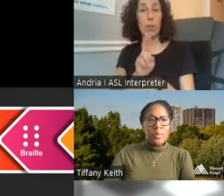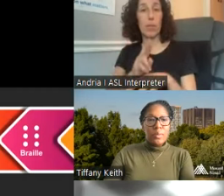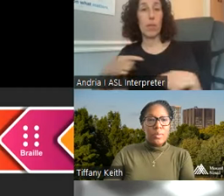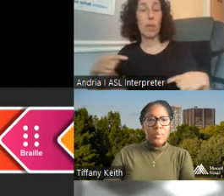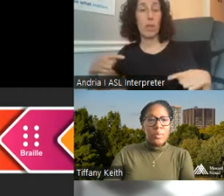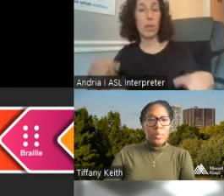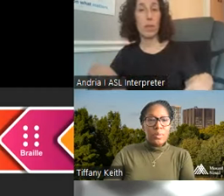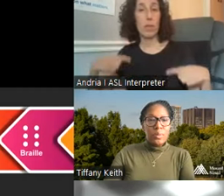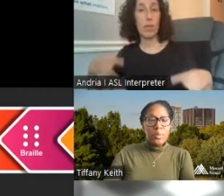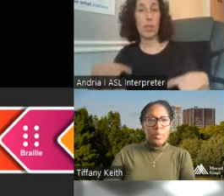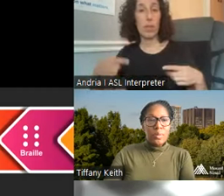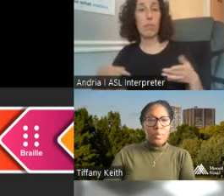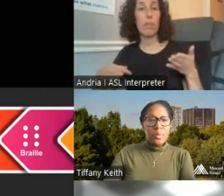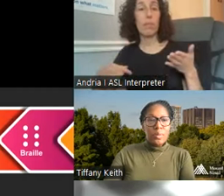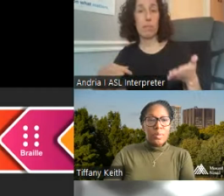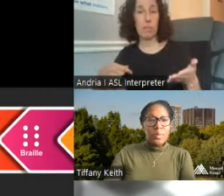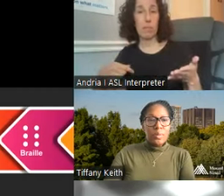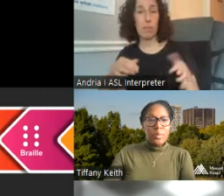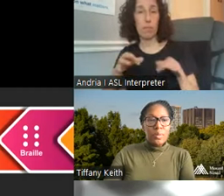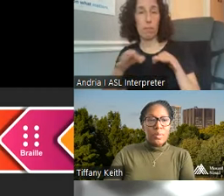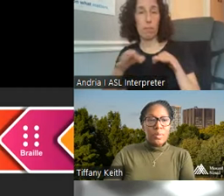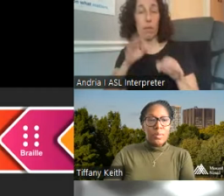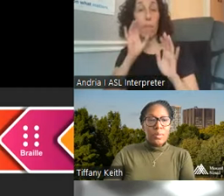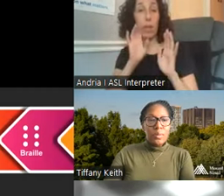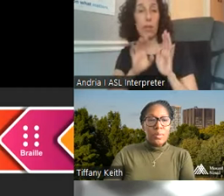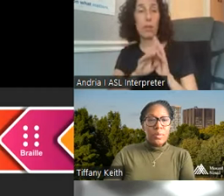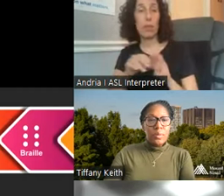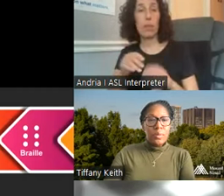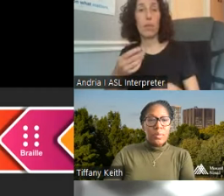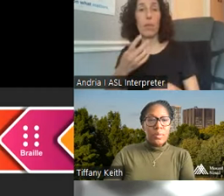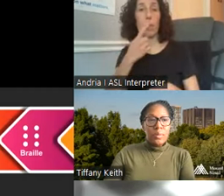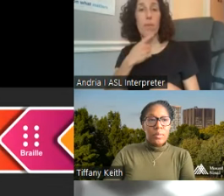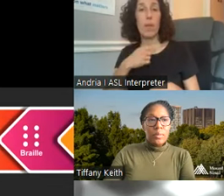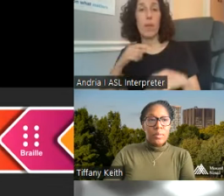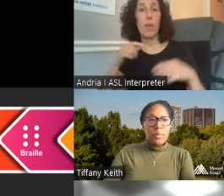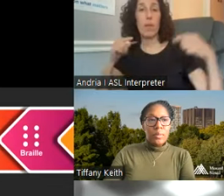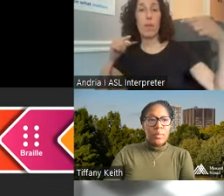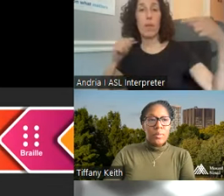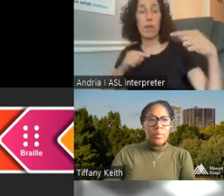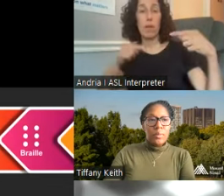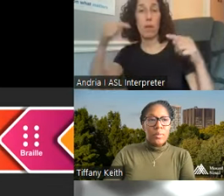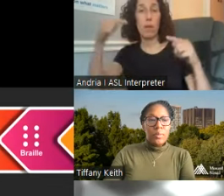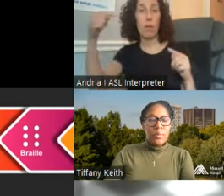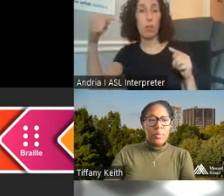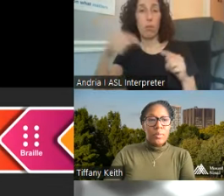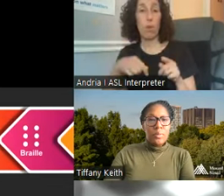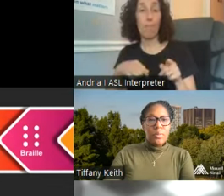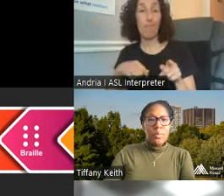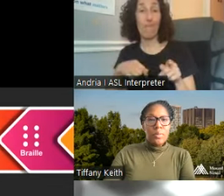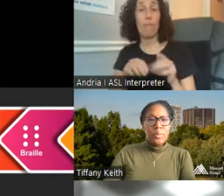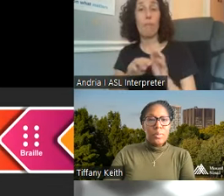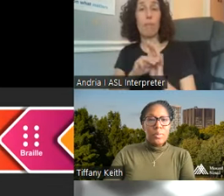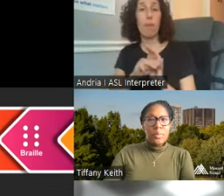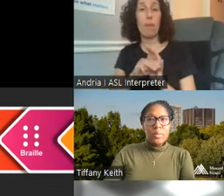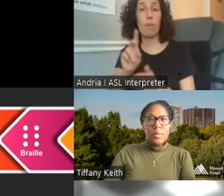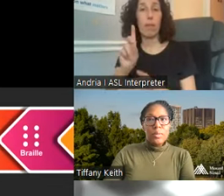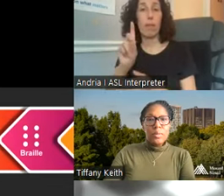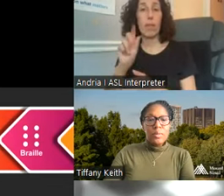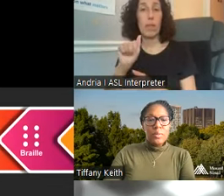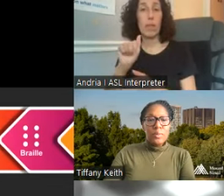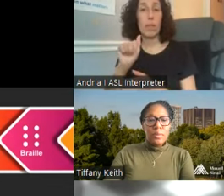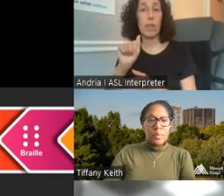someplace, surrounded by four red arrows pointing towards that person. That's because this model of disability really focuses on